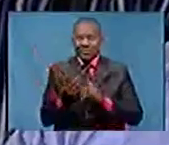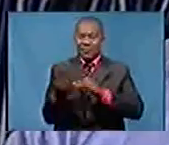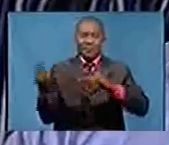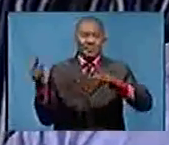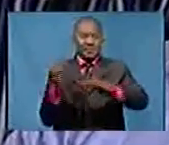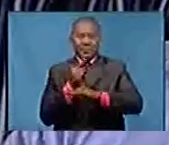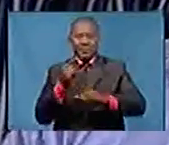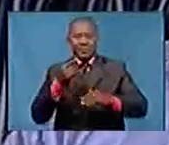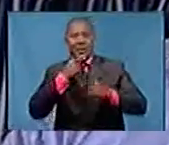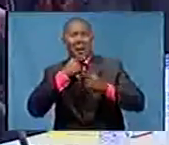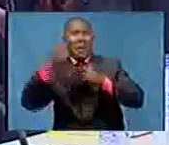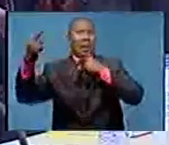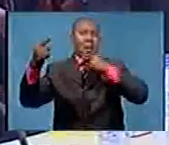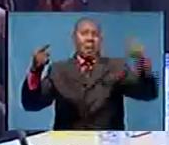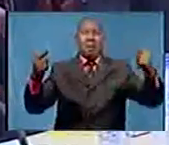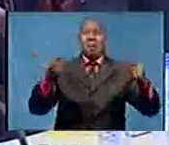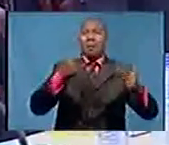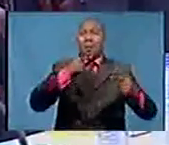Woyomi.